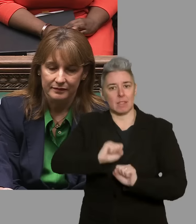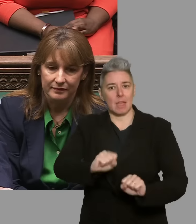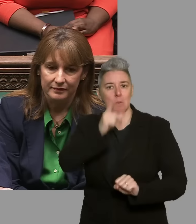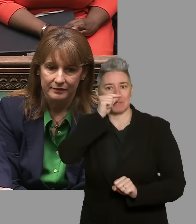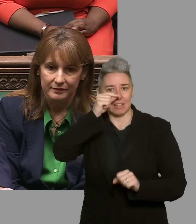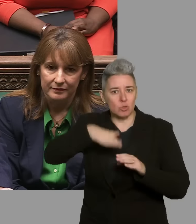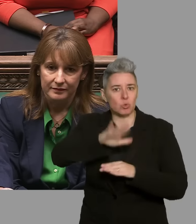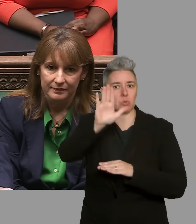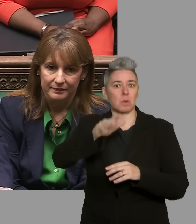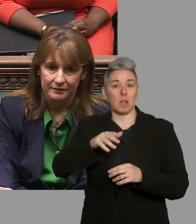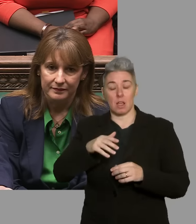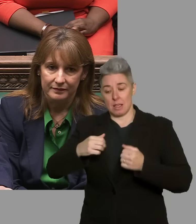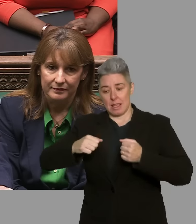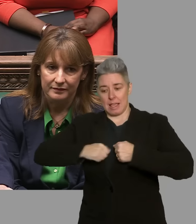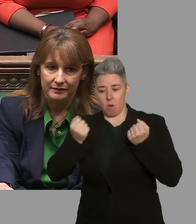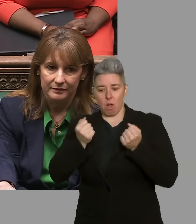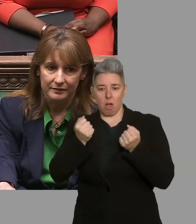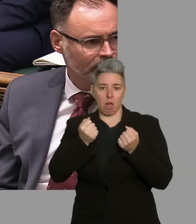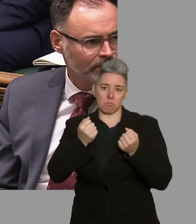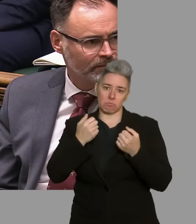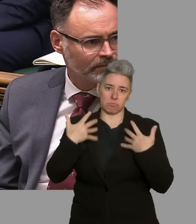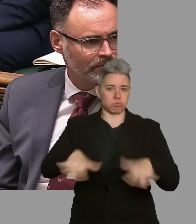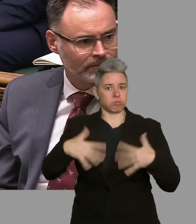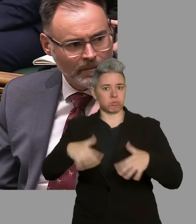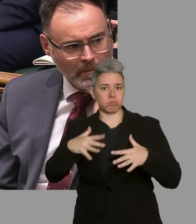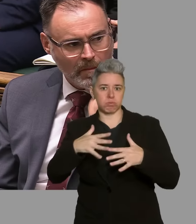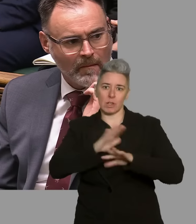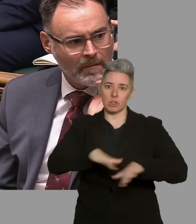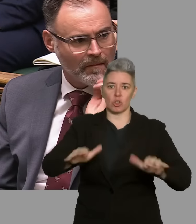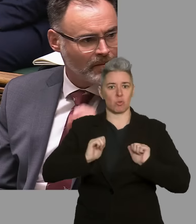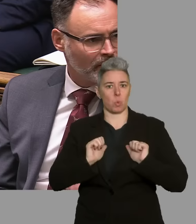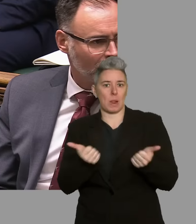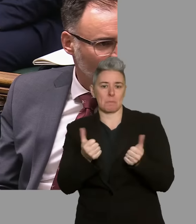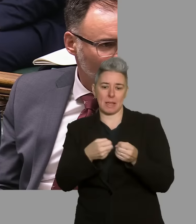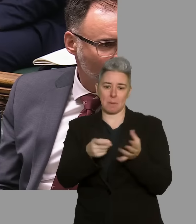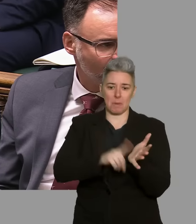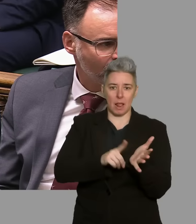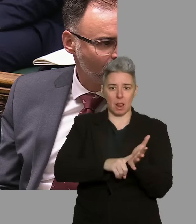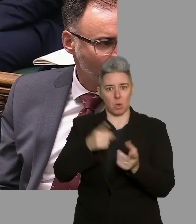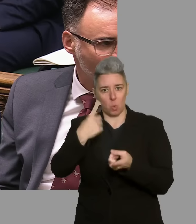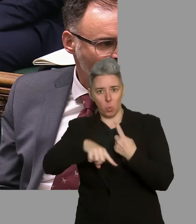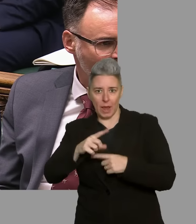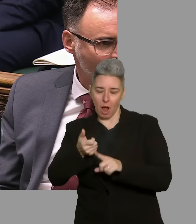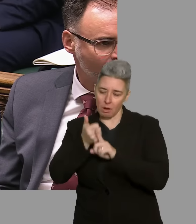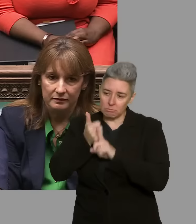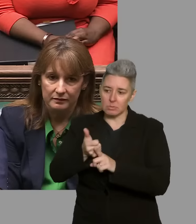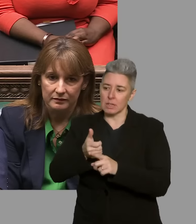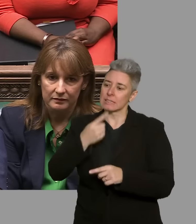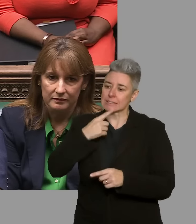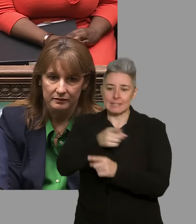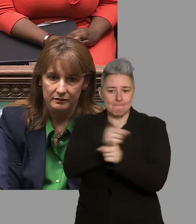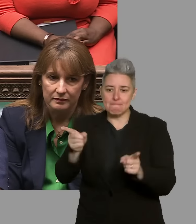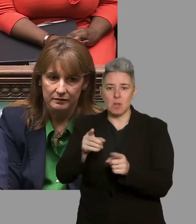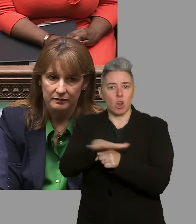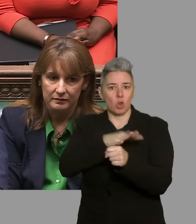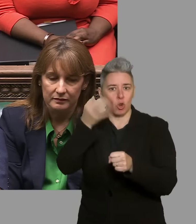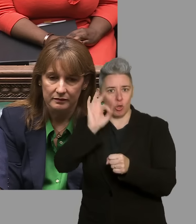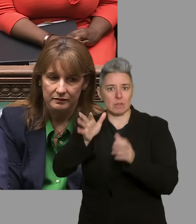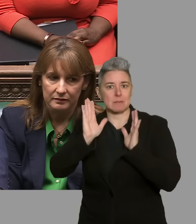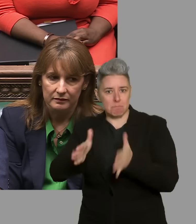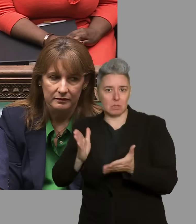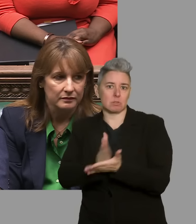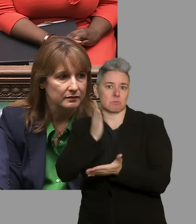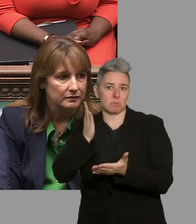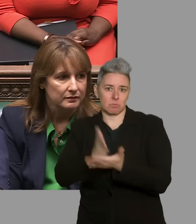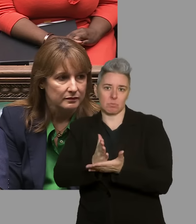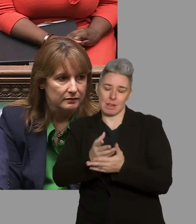leavers find secure accommodation. It saddens me that the parties opposite voted against it. The comments